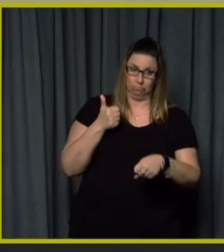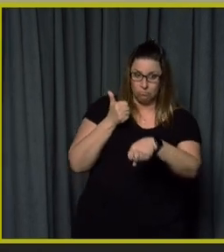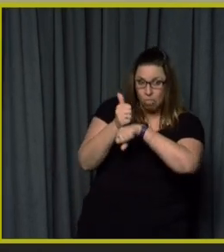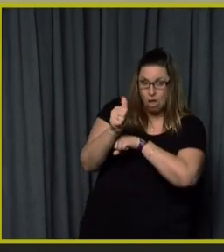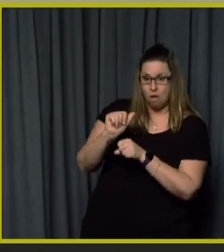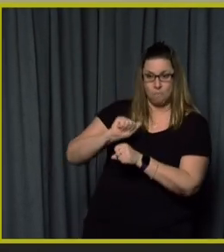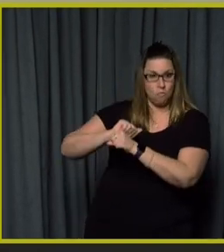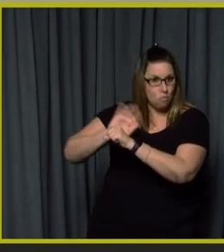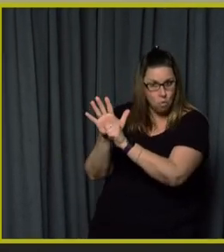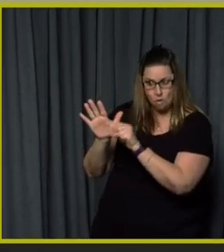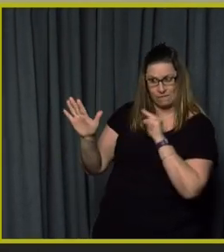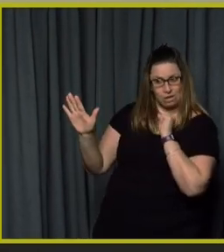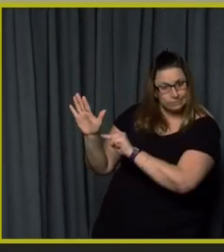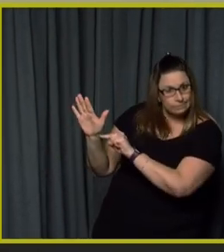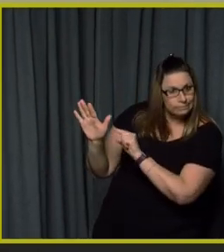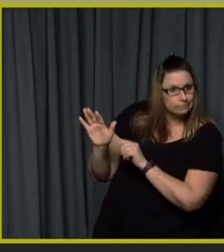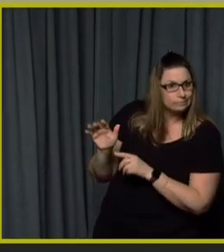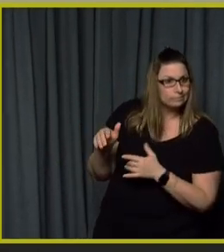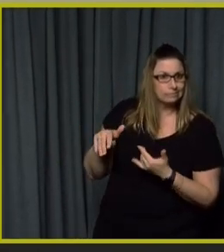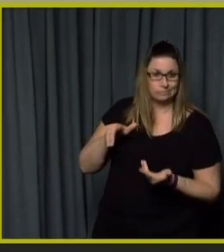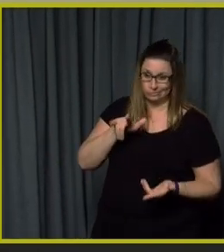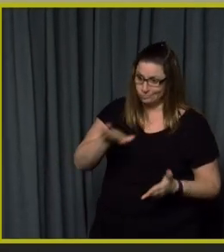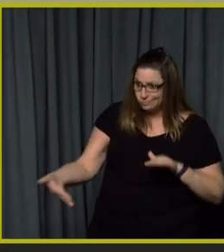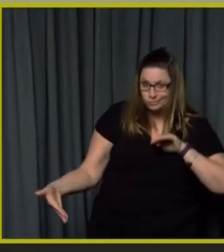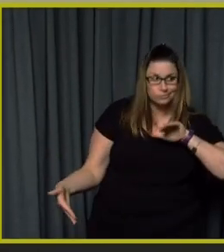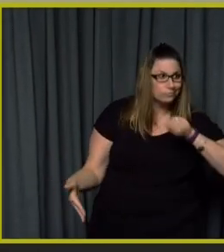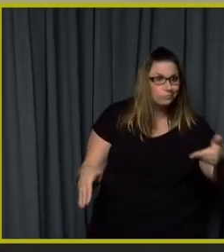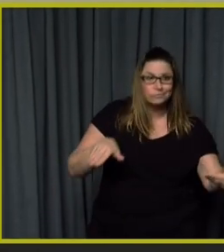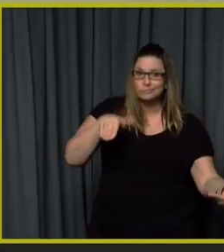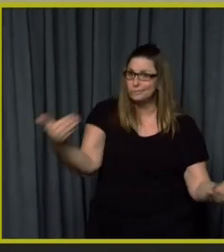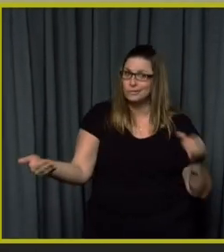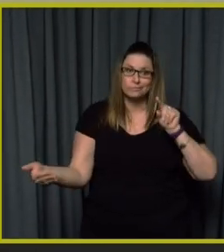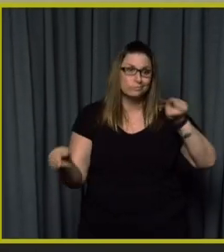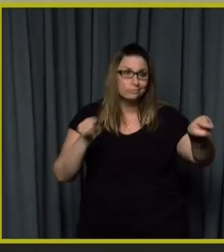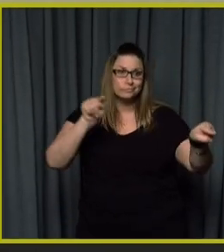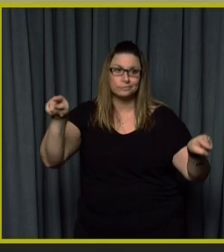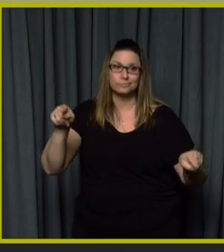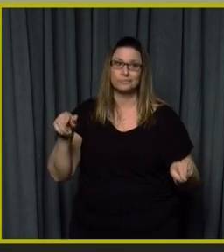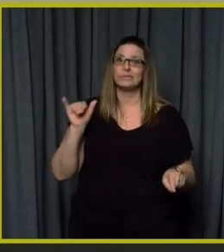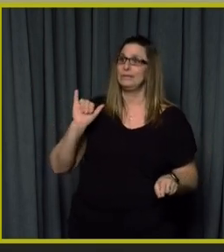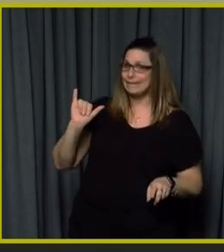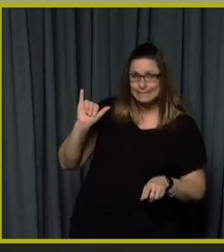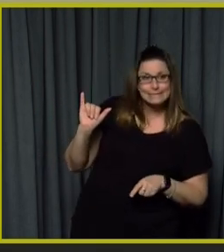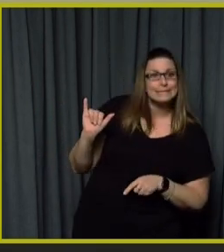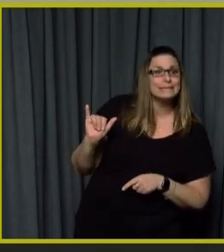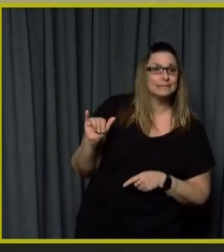has been a lot of deaths that I know of, people that I know that have died from the virus.